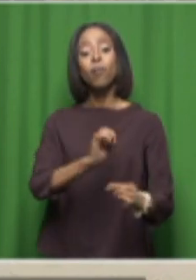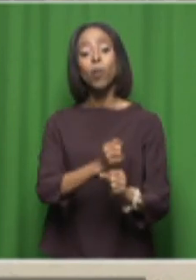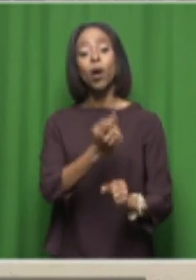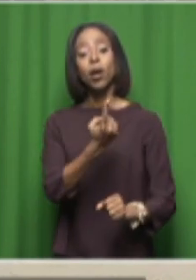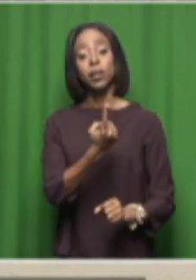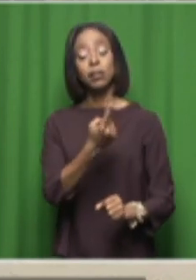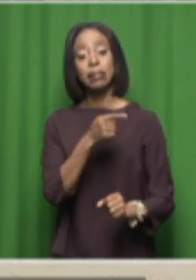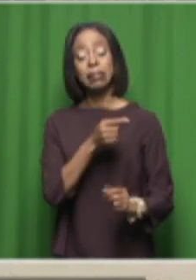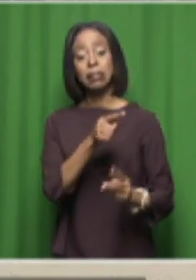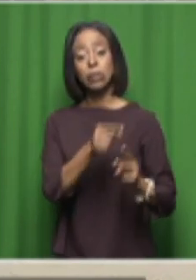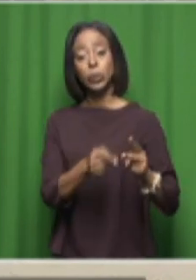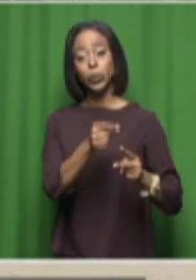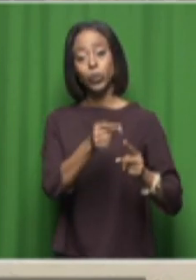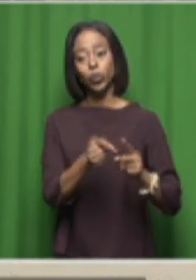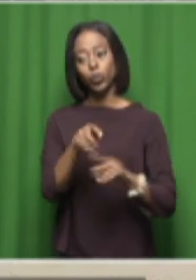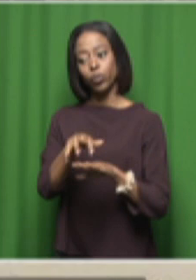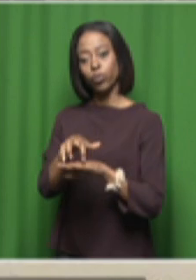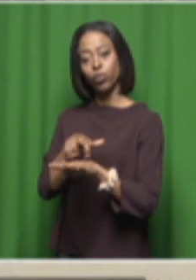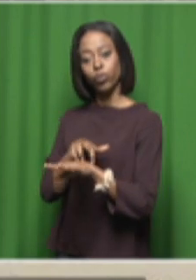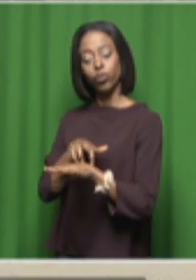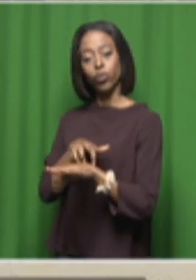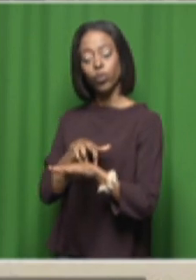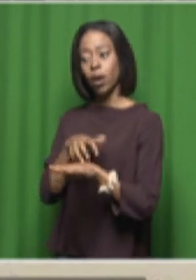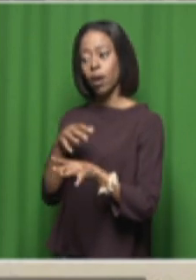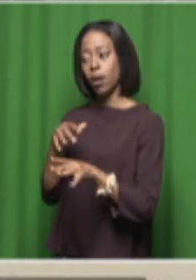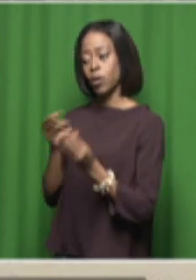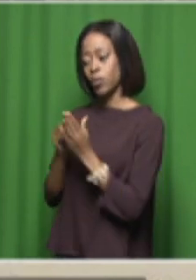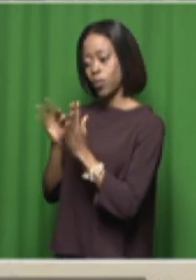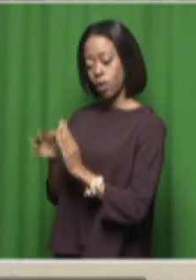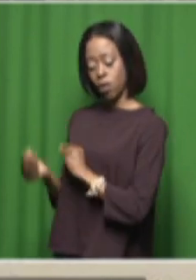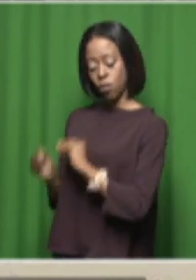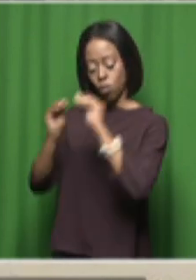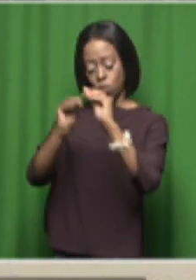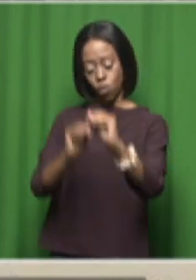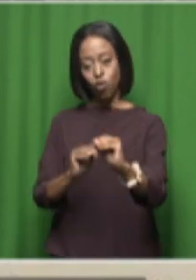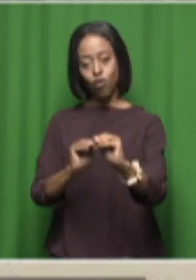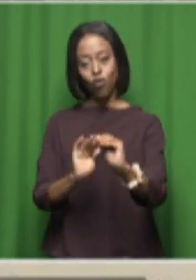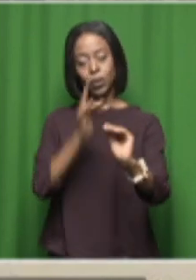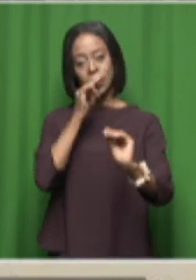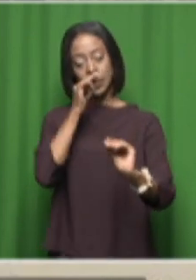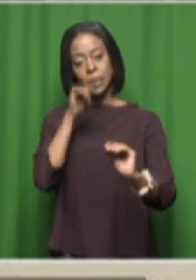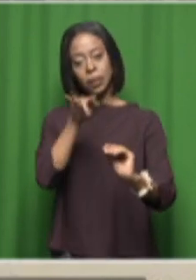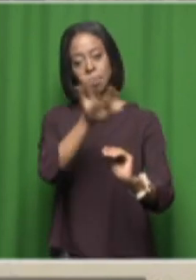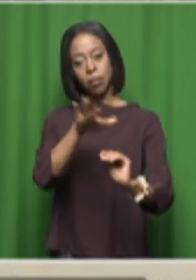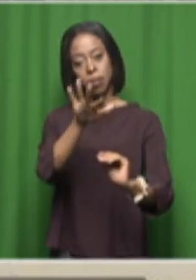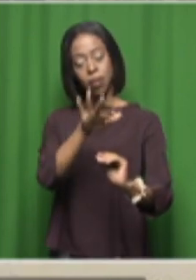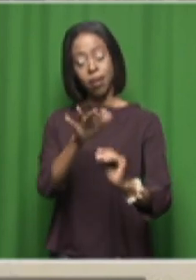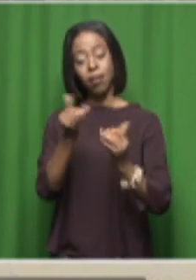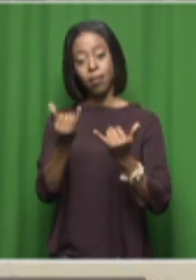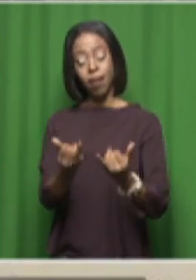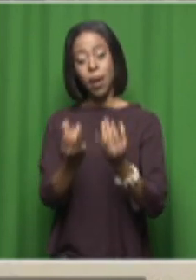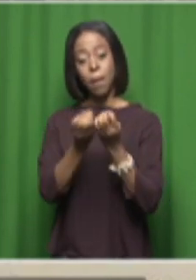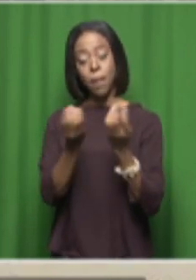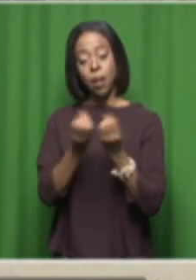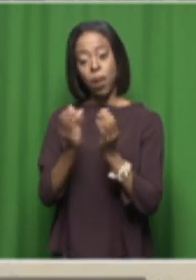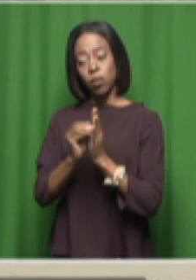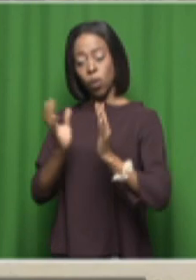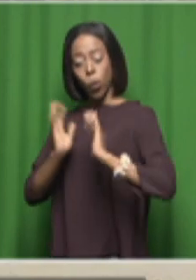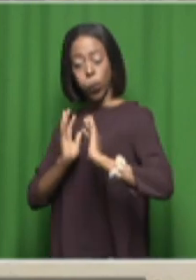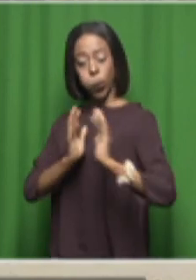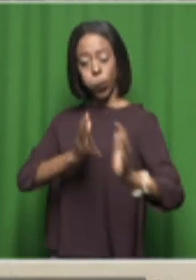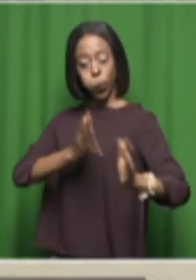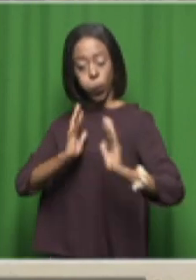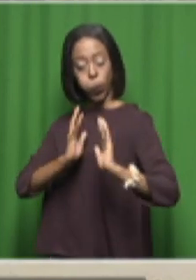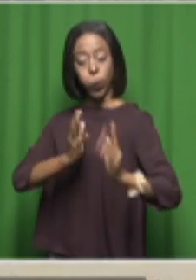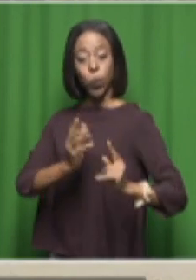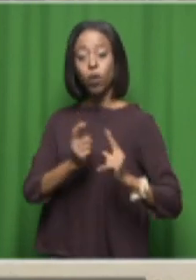Gauteng. You've got rural-urban migration. You've also got an influx of people coming